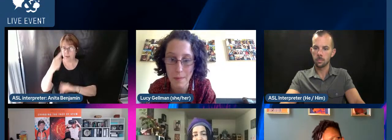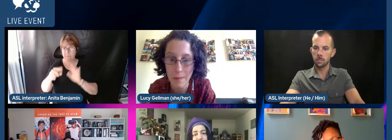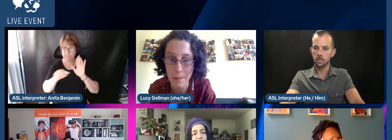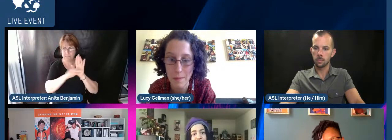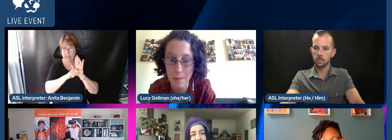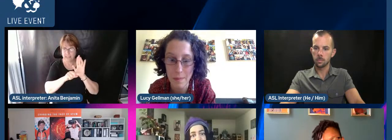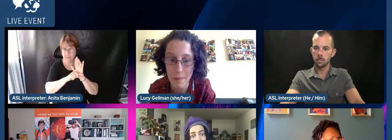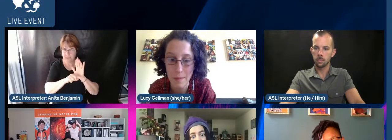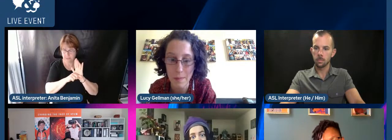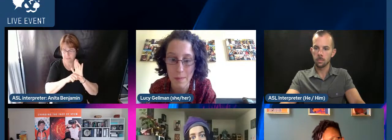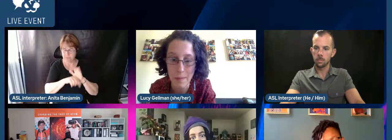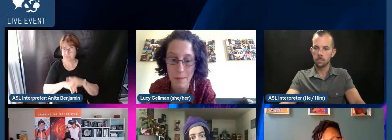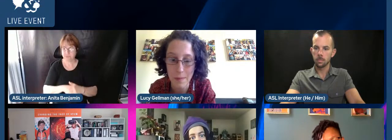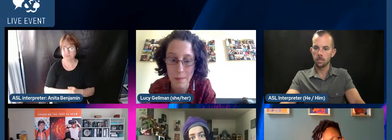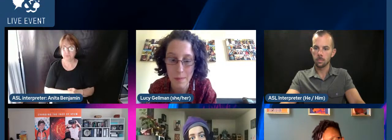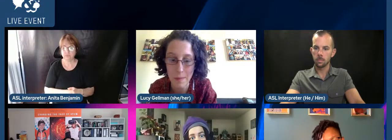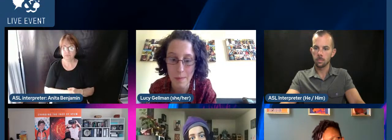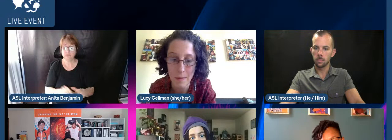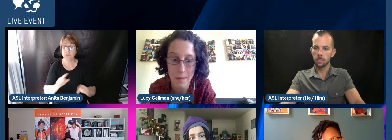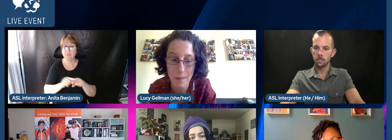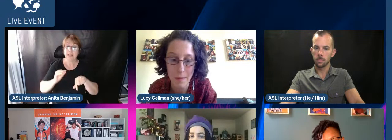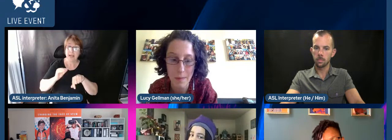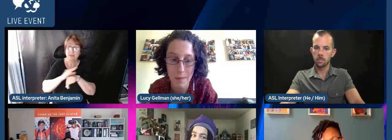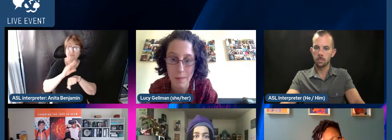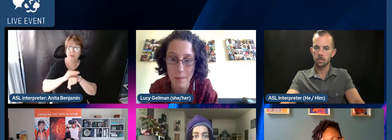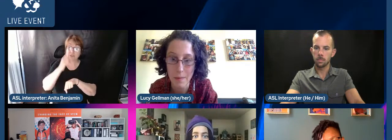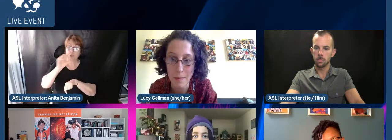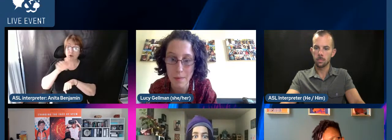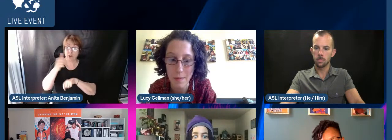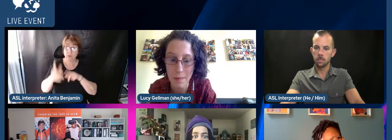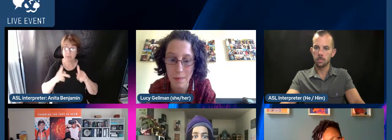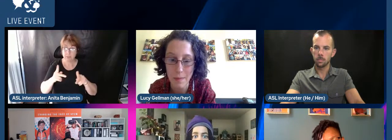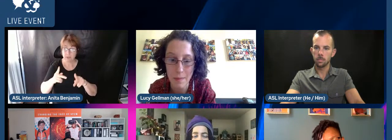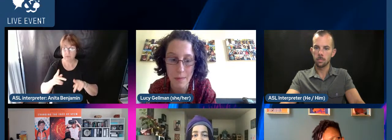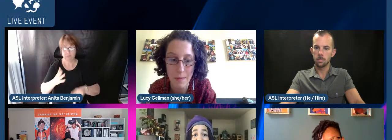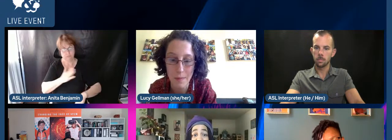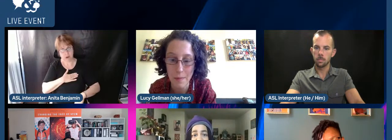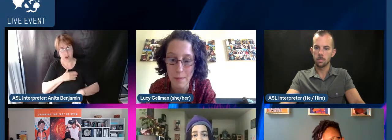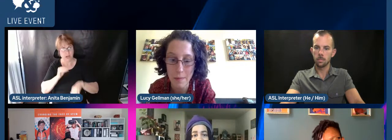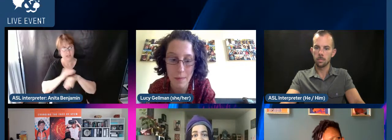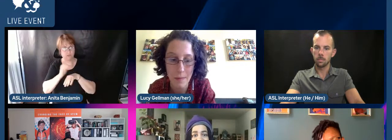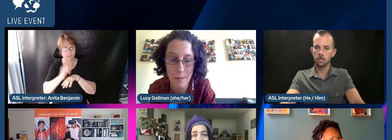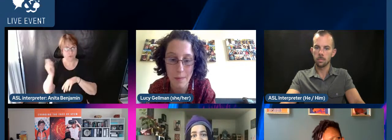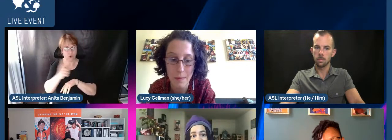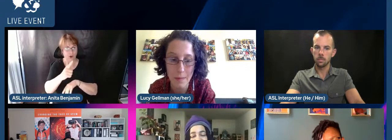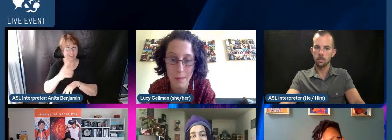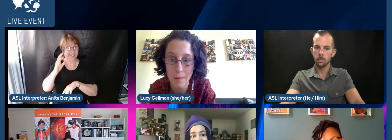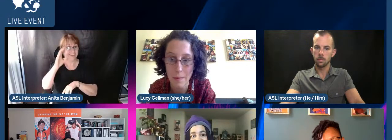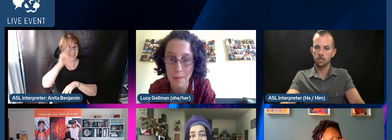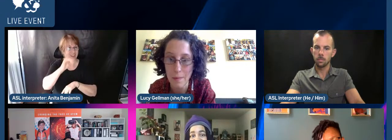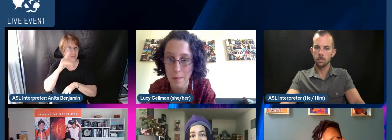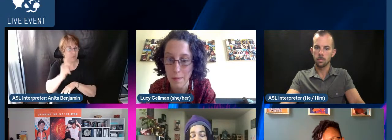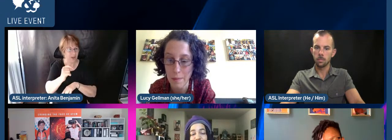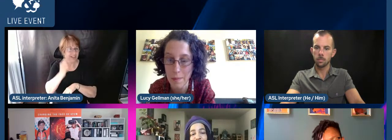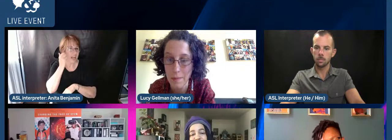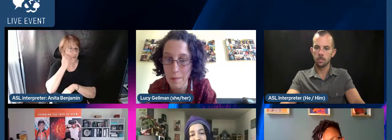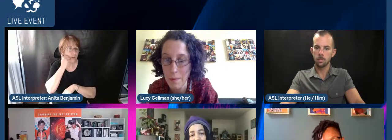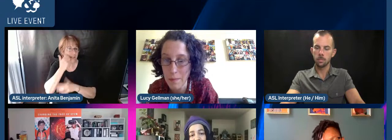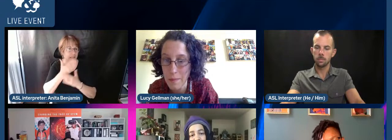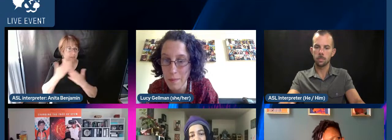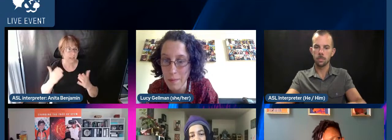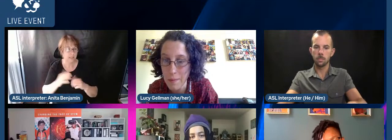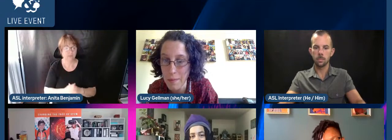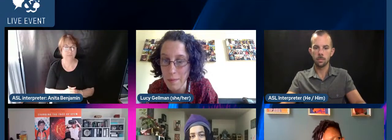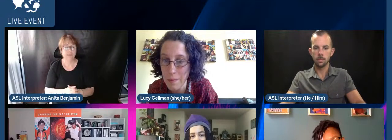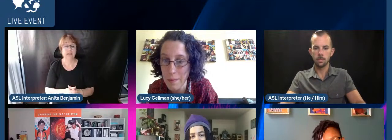and but advice for other people. This is what you need to do. Claudia's advice for y'all. Guess what? This is an everyday thing. Turns